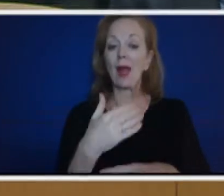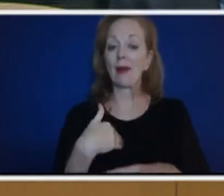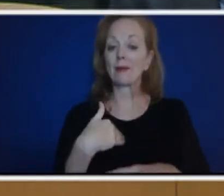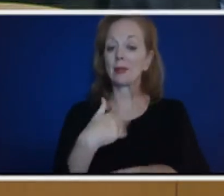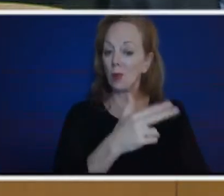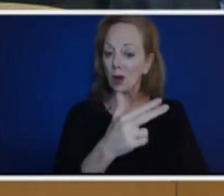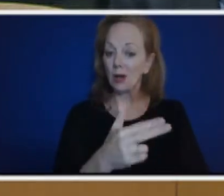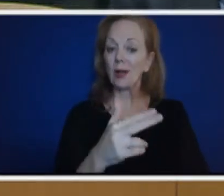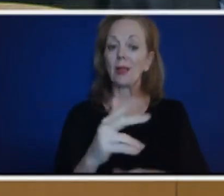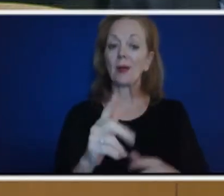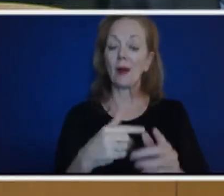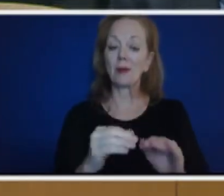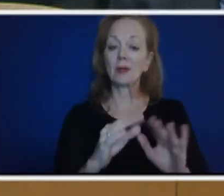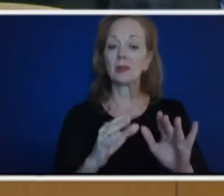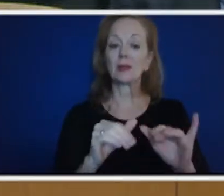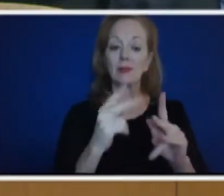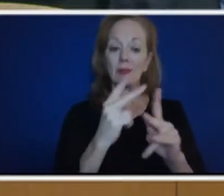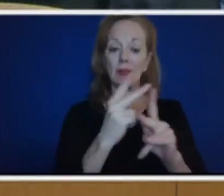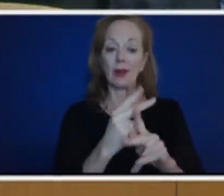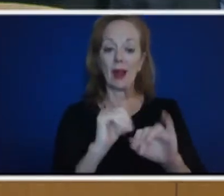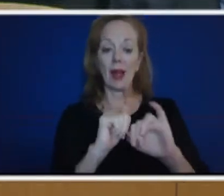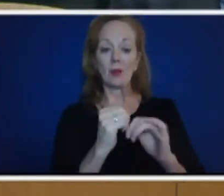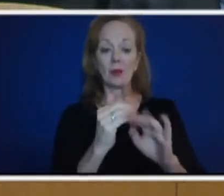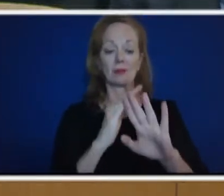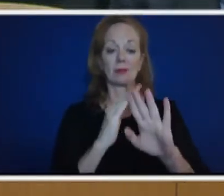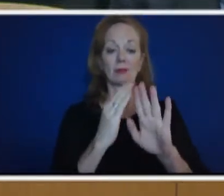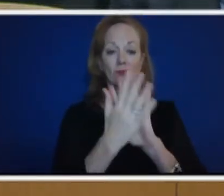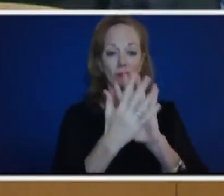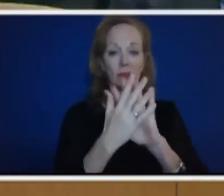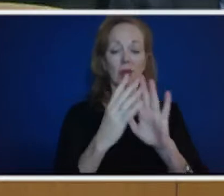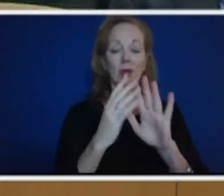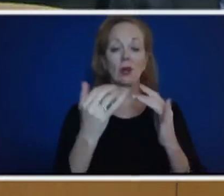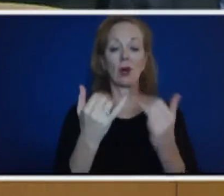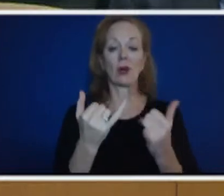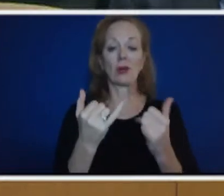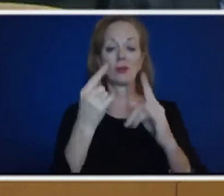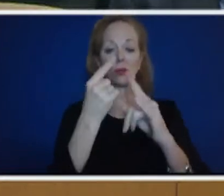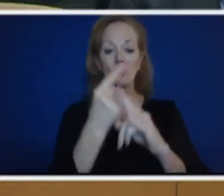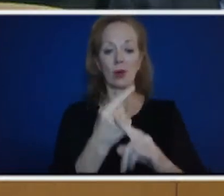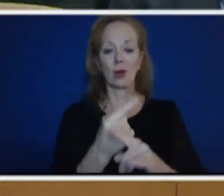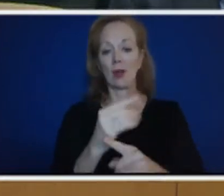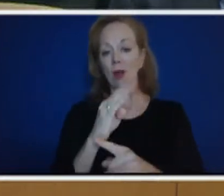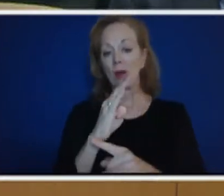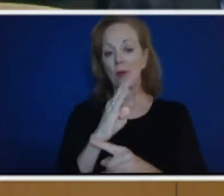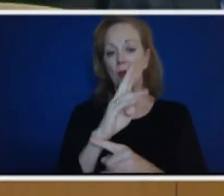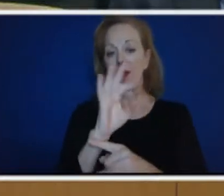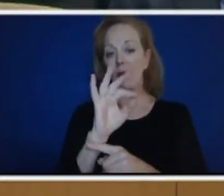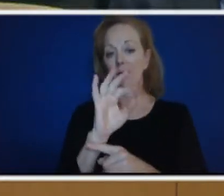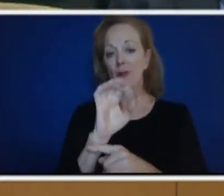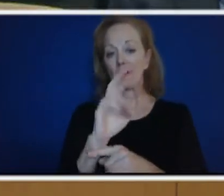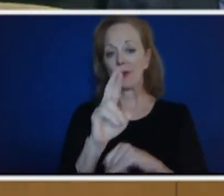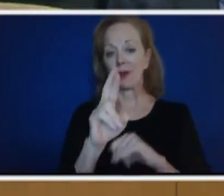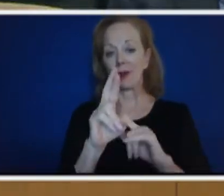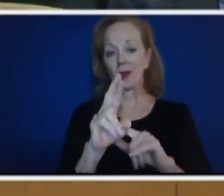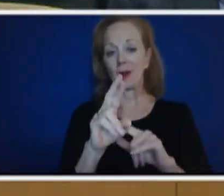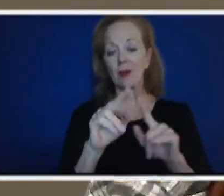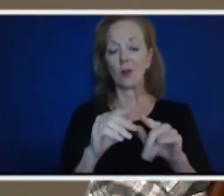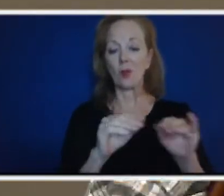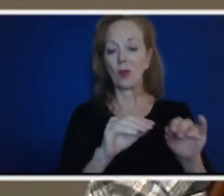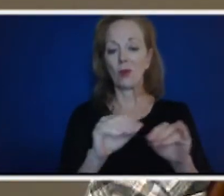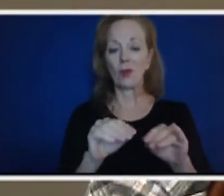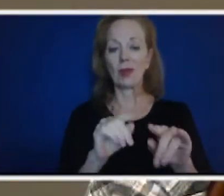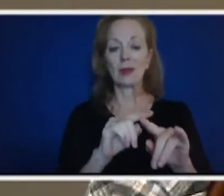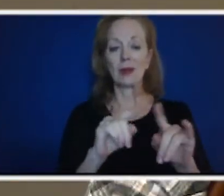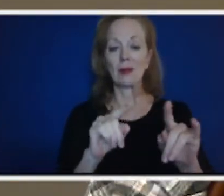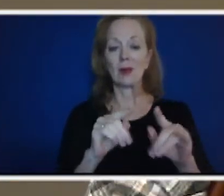we'll obviously figure out how to screen that. Currently, there was just the regular buffer, but I think that conversation is going to move in a different direction.